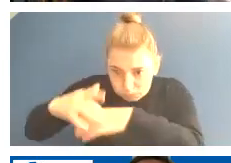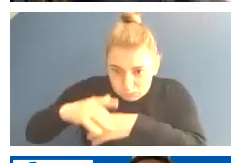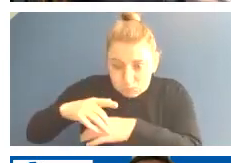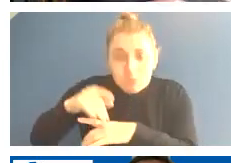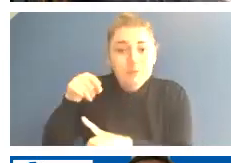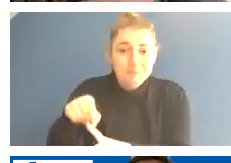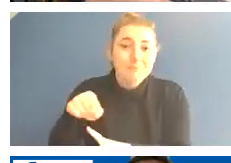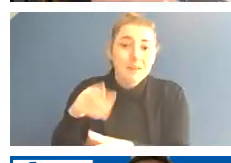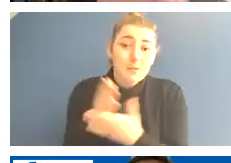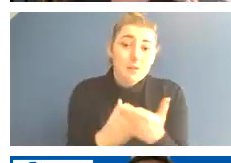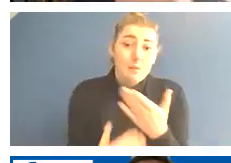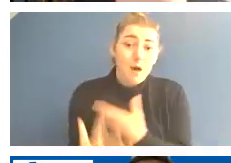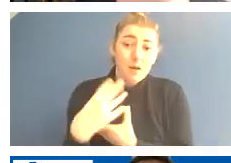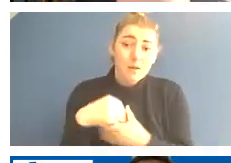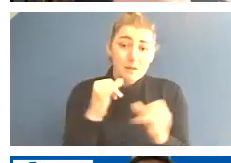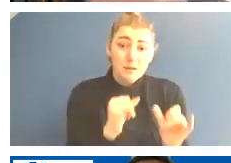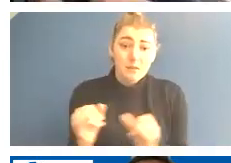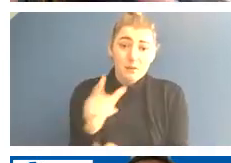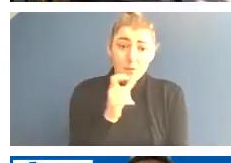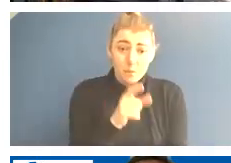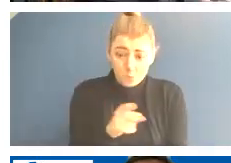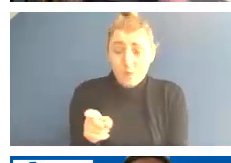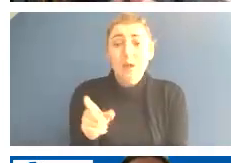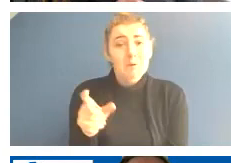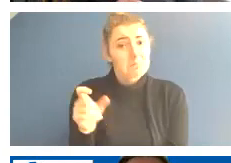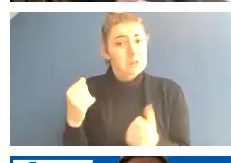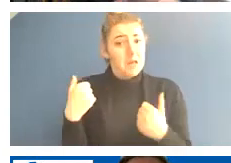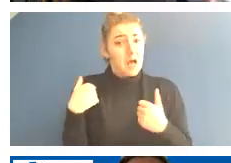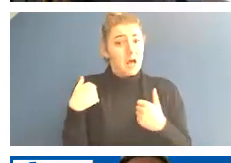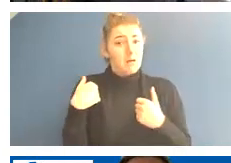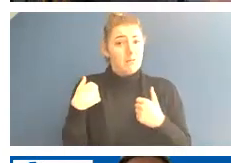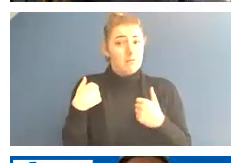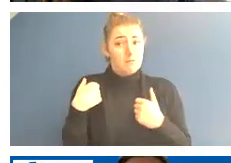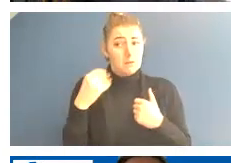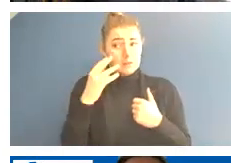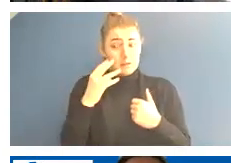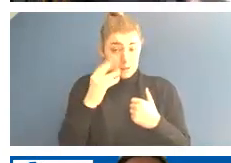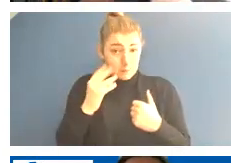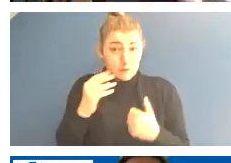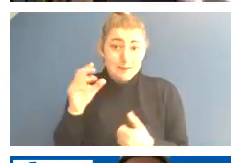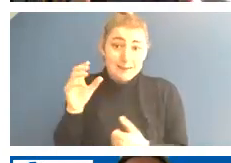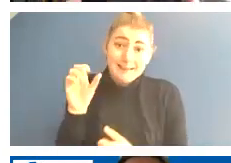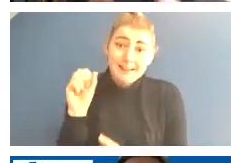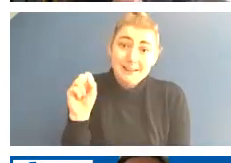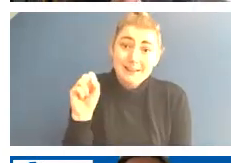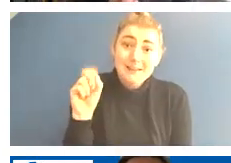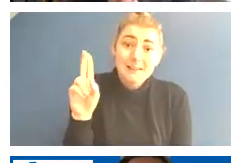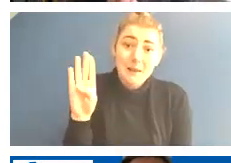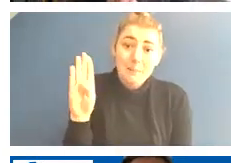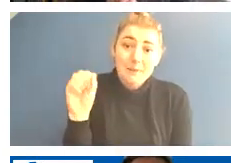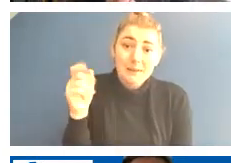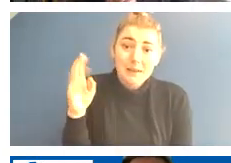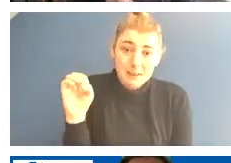are autistic individuals who can have things like substance use, gambling become a bit of